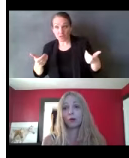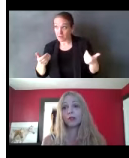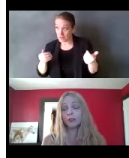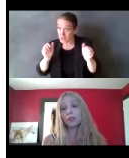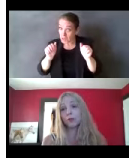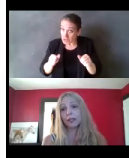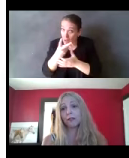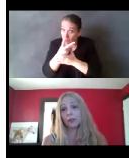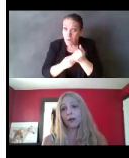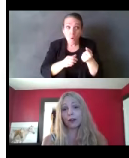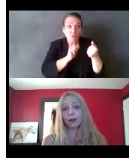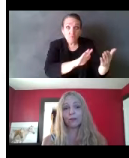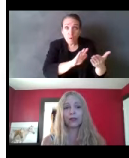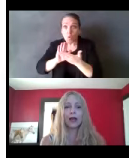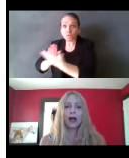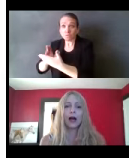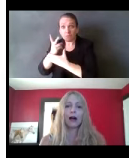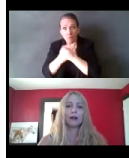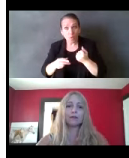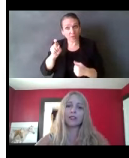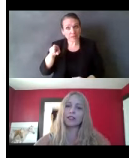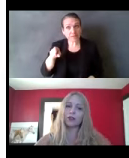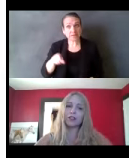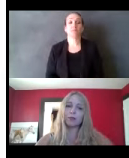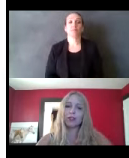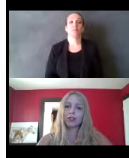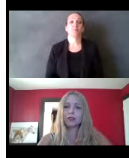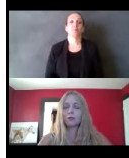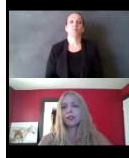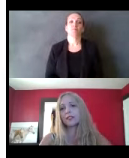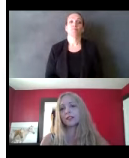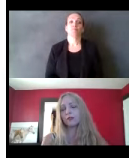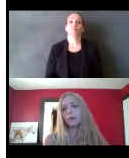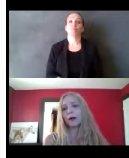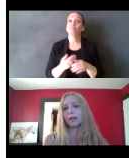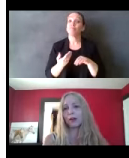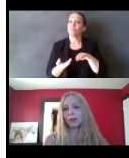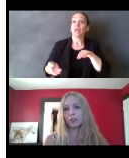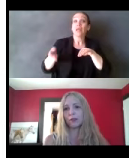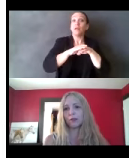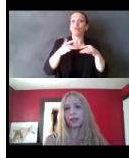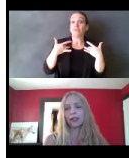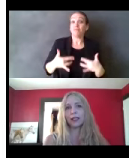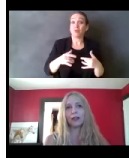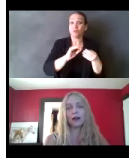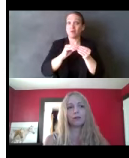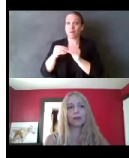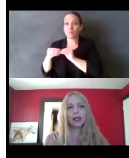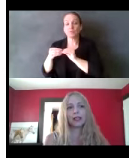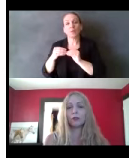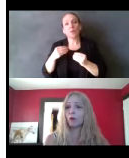and both need to be treated if they are there. This increased depression is really a significant public health issue. And